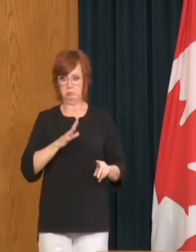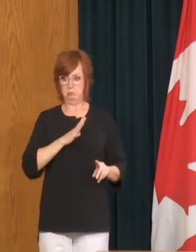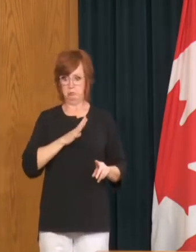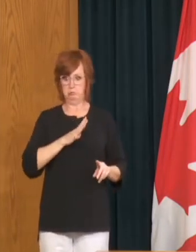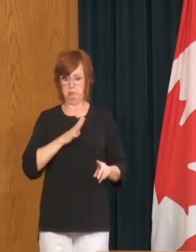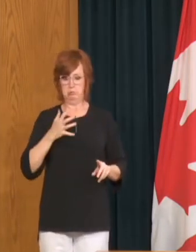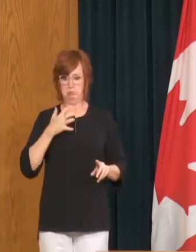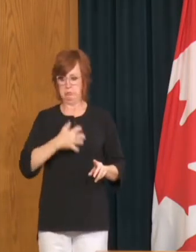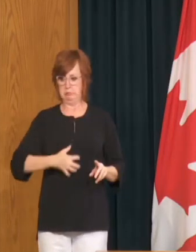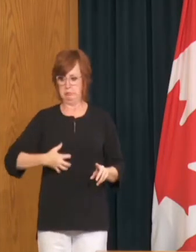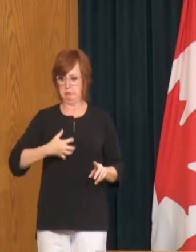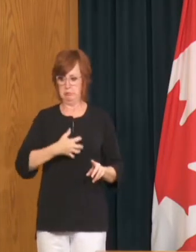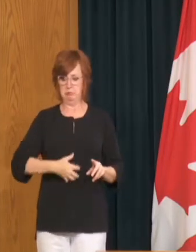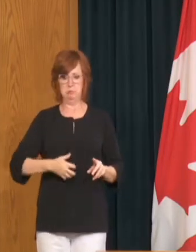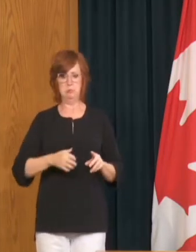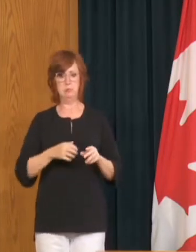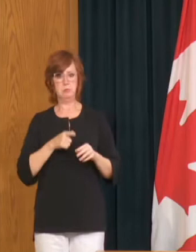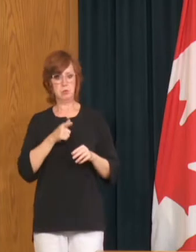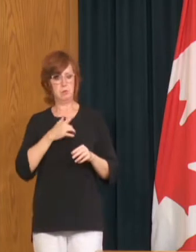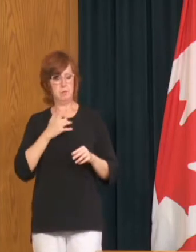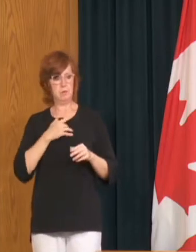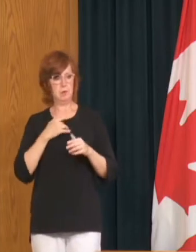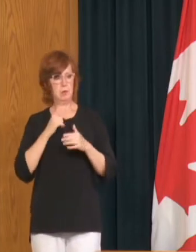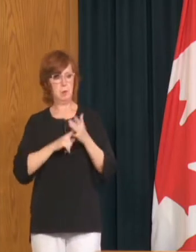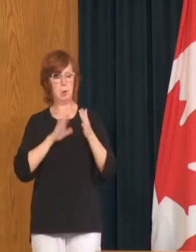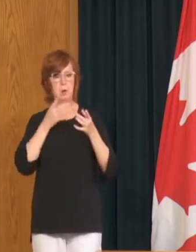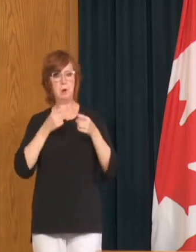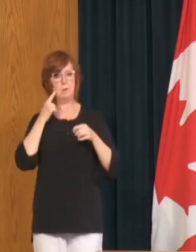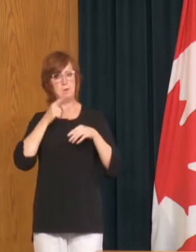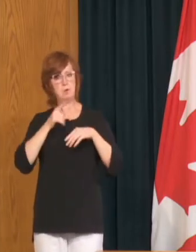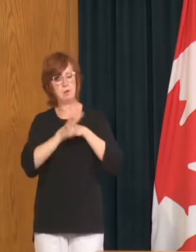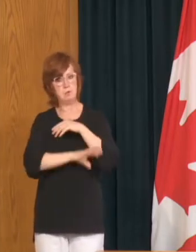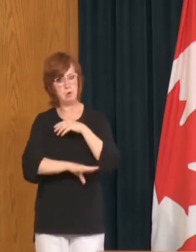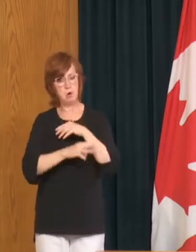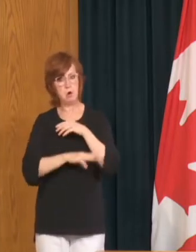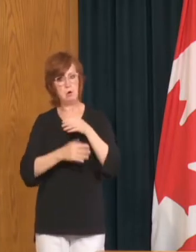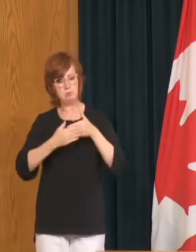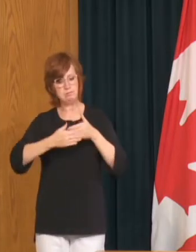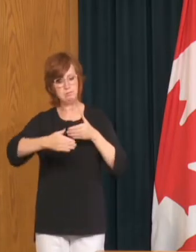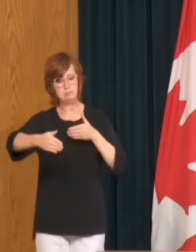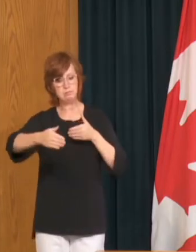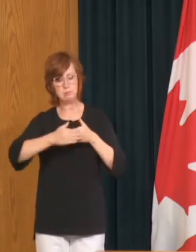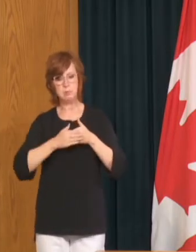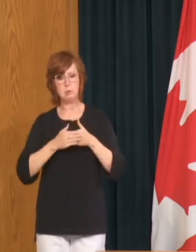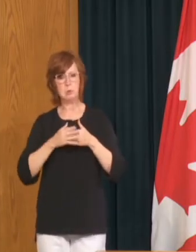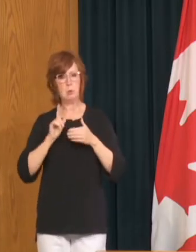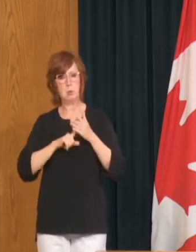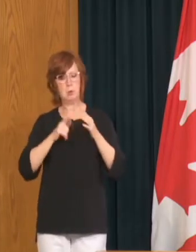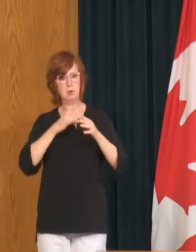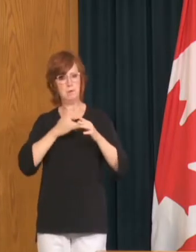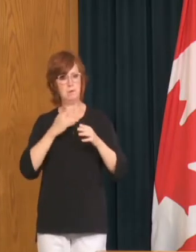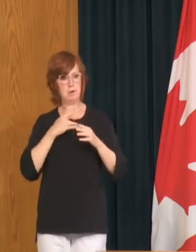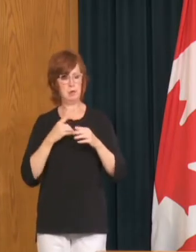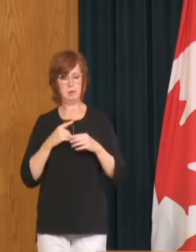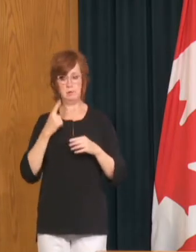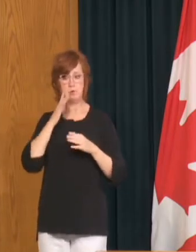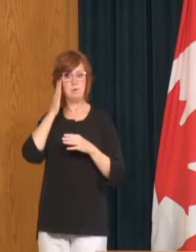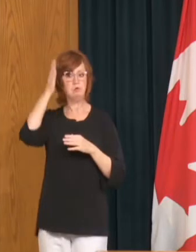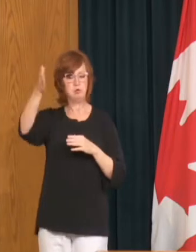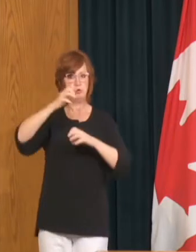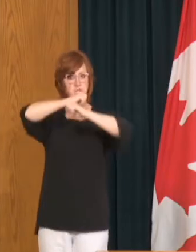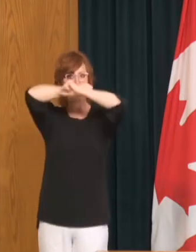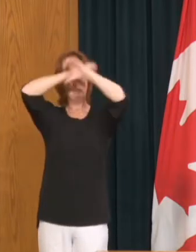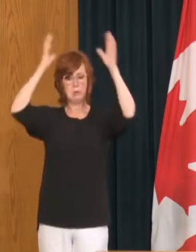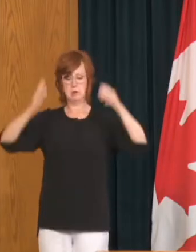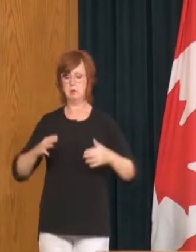do something to elevate this kind of conduct or to prevent this kind of conduct in the future? There's a number of things